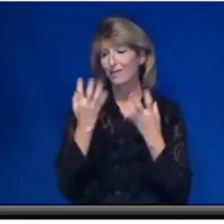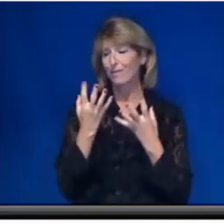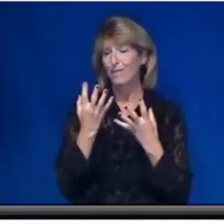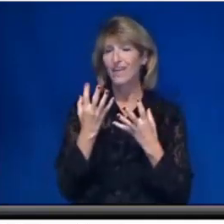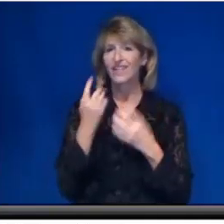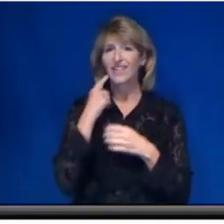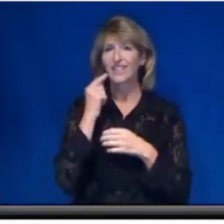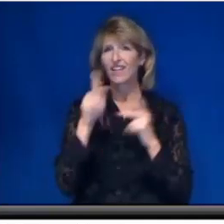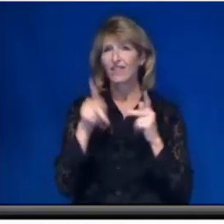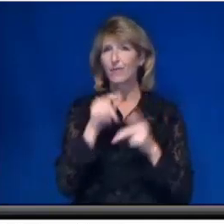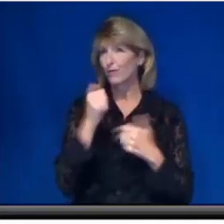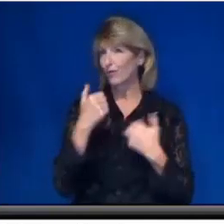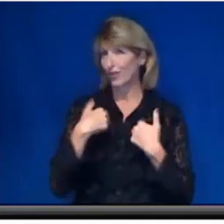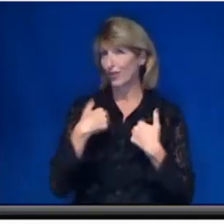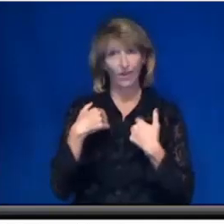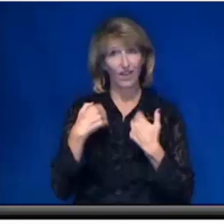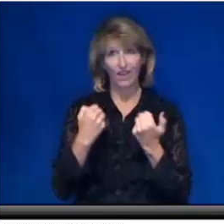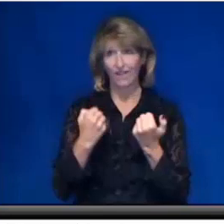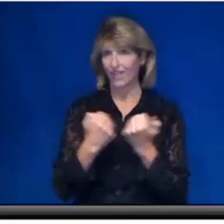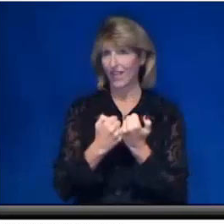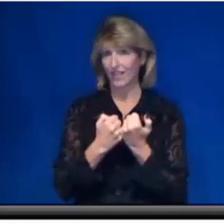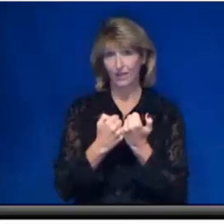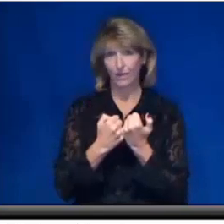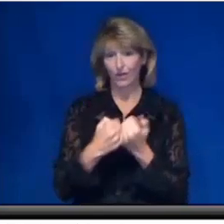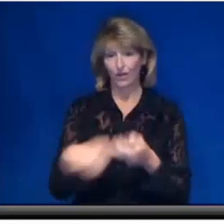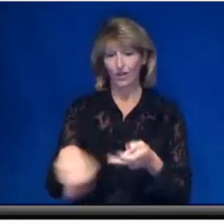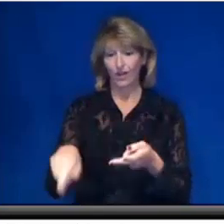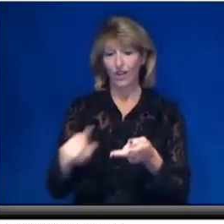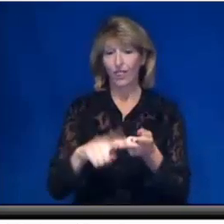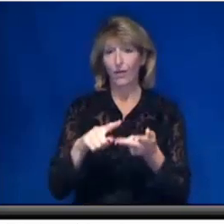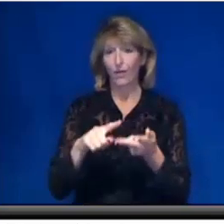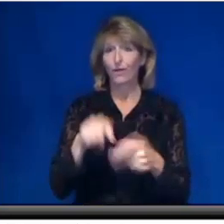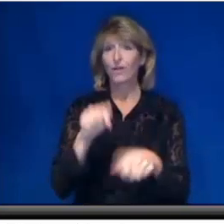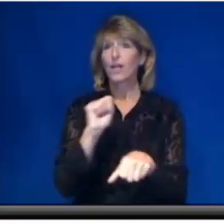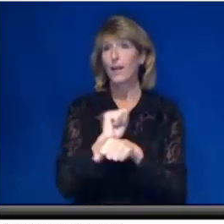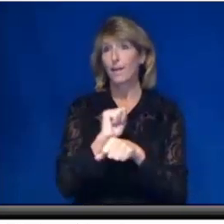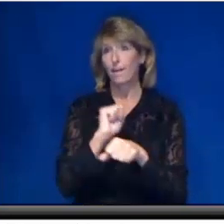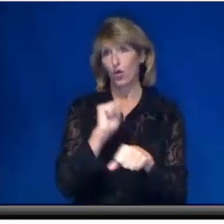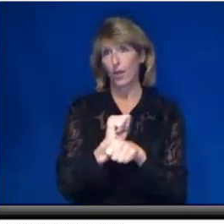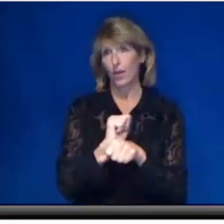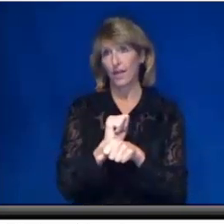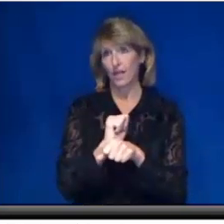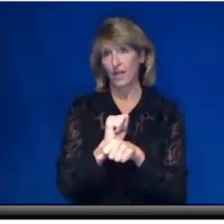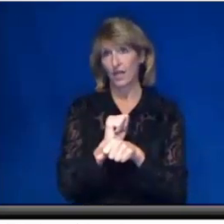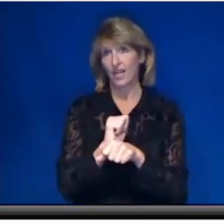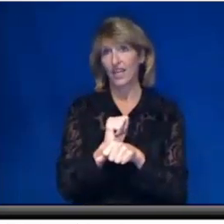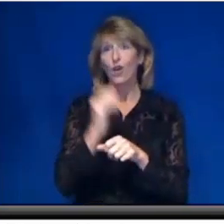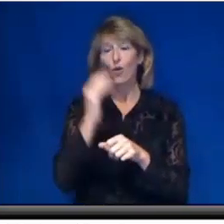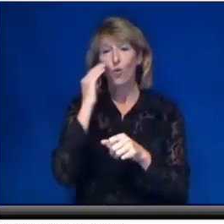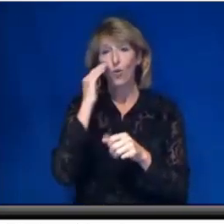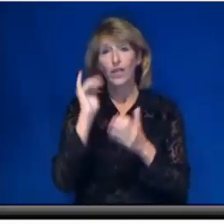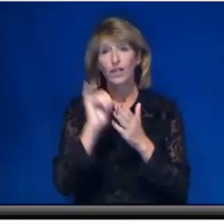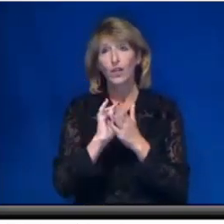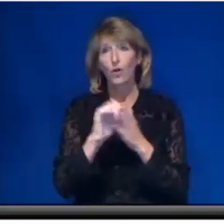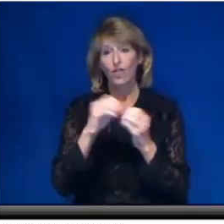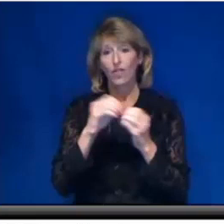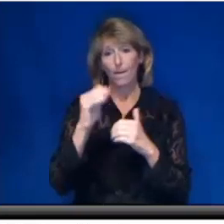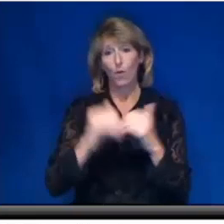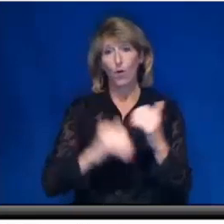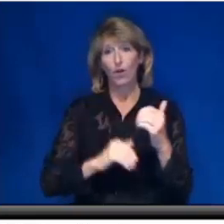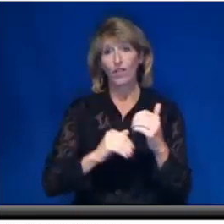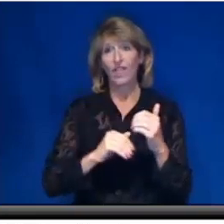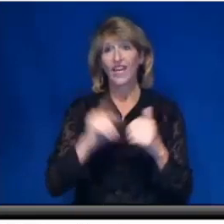lot. But unfortunately, many deaf individuals don't have people who can communicate with them within their family. And the third was